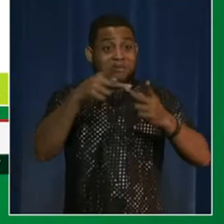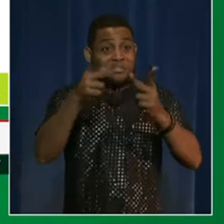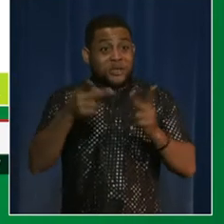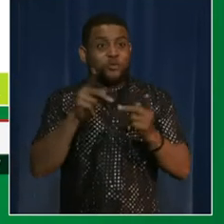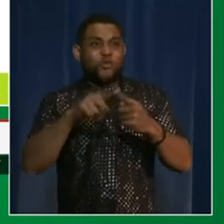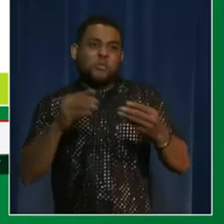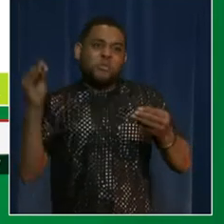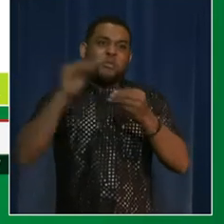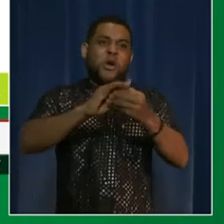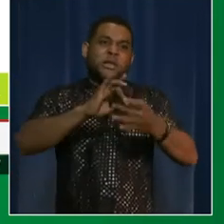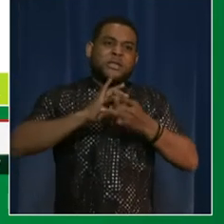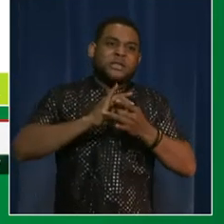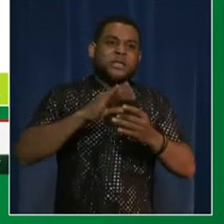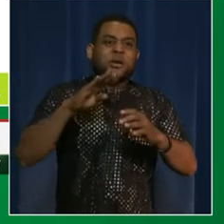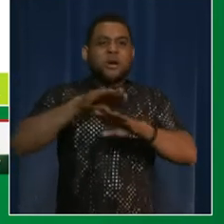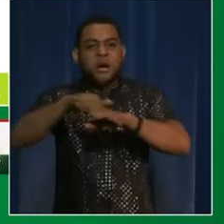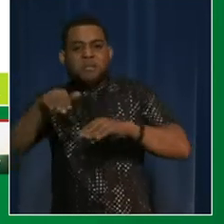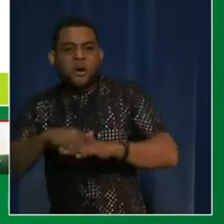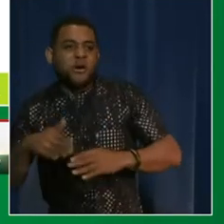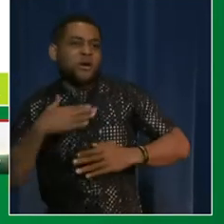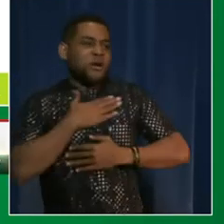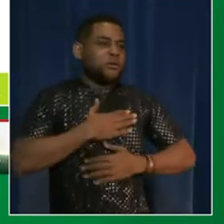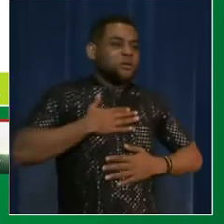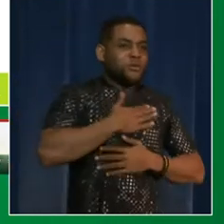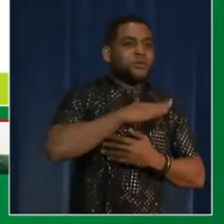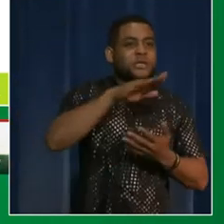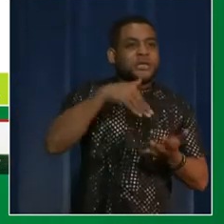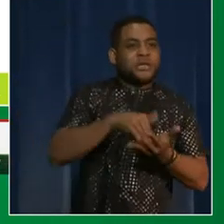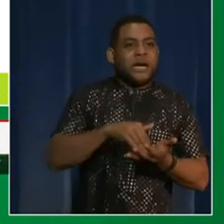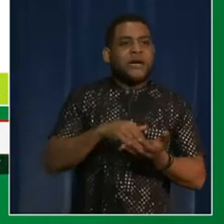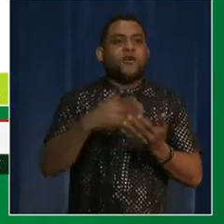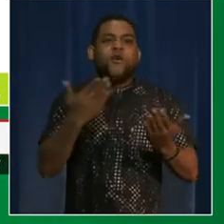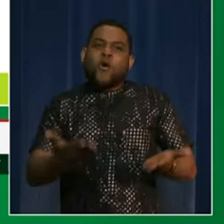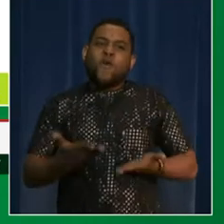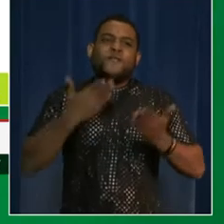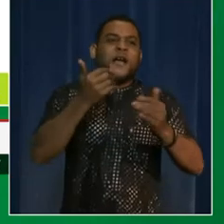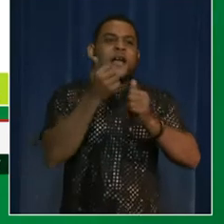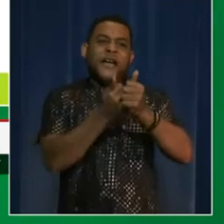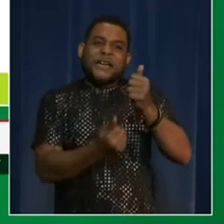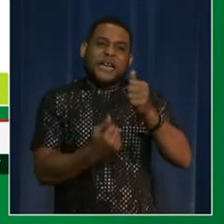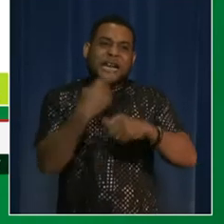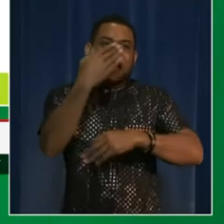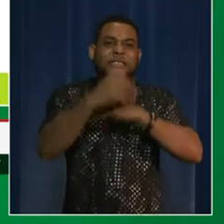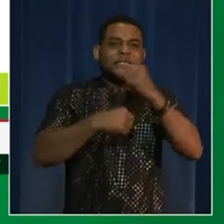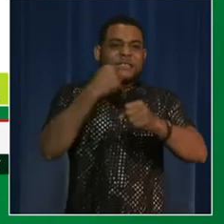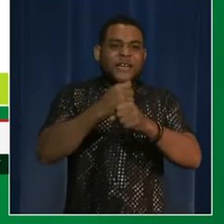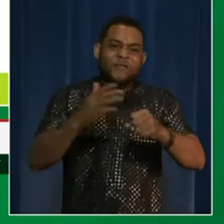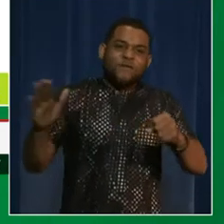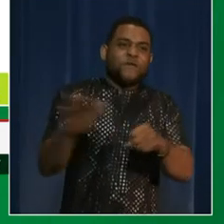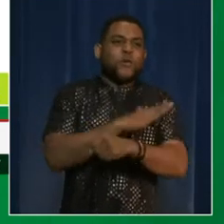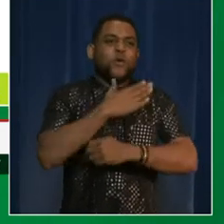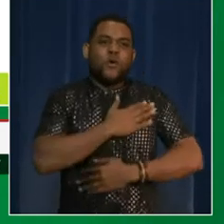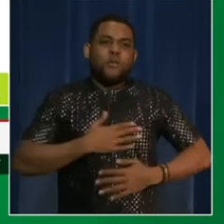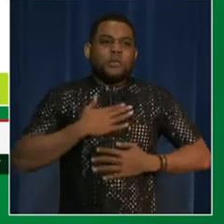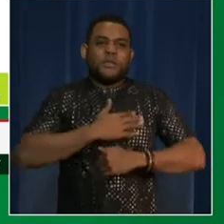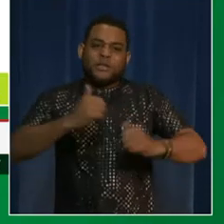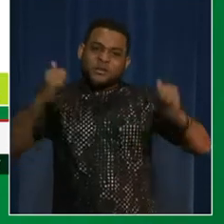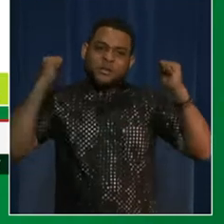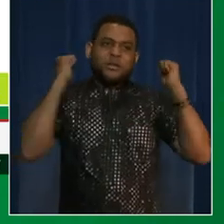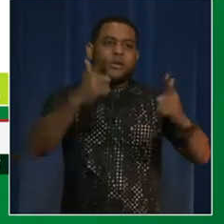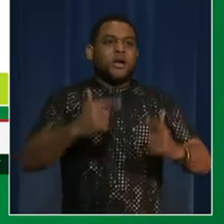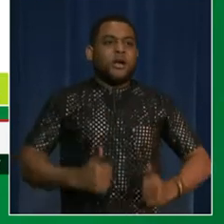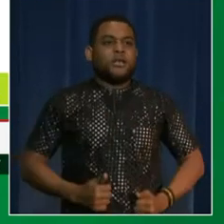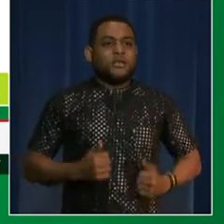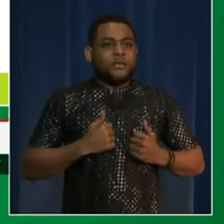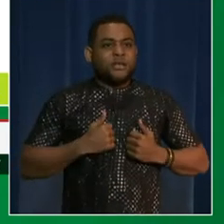the pool and the recreation center to offer year-round comprehensive recreation. So it's just a 5,000 square foot facility now. We're building